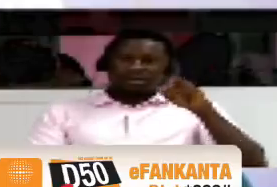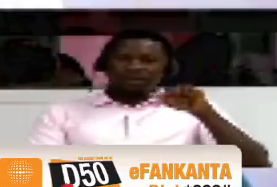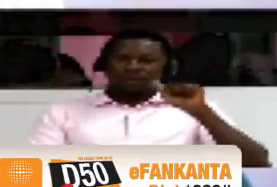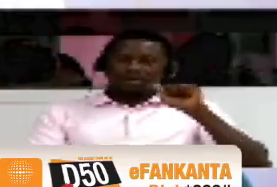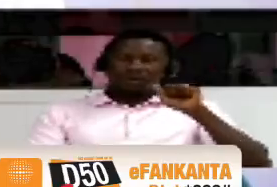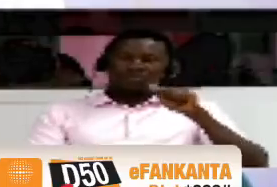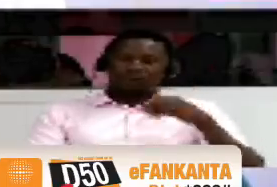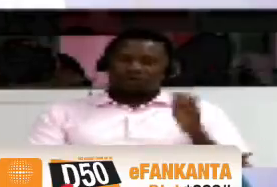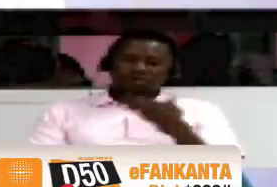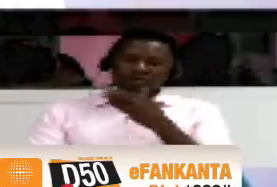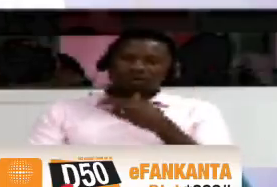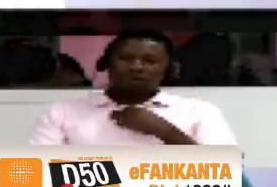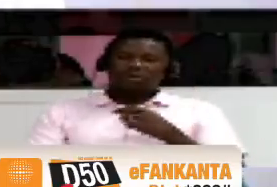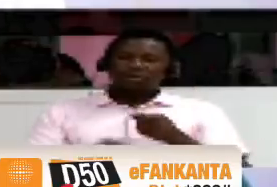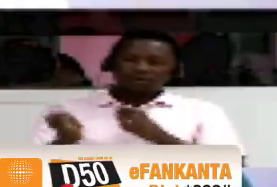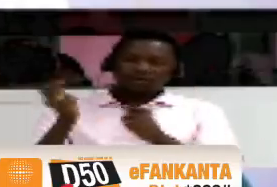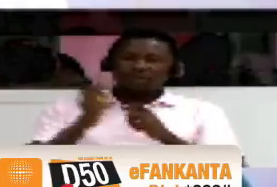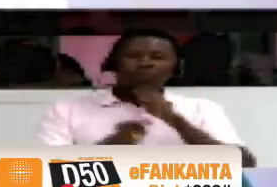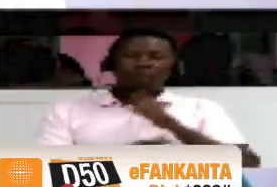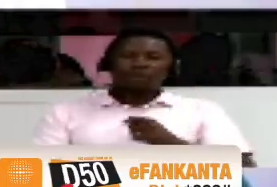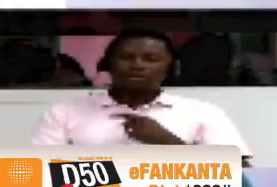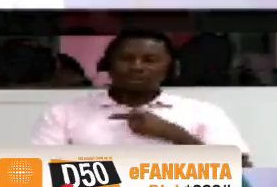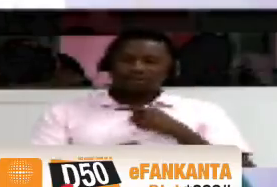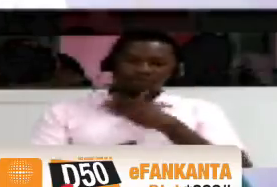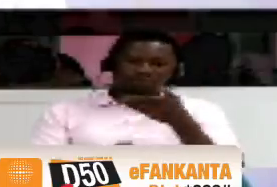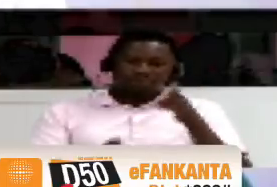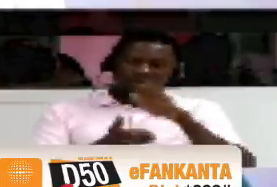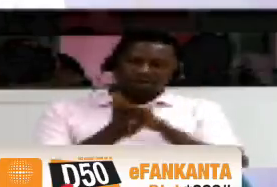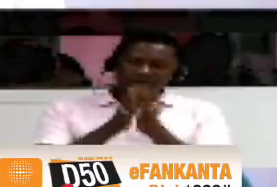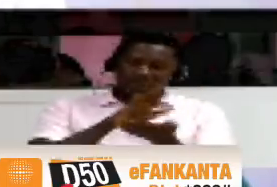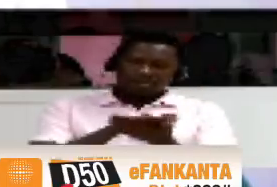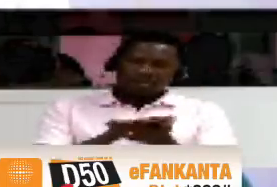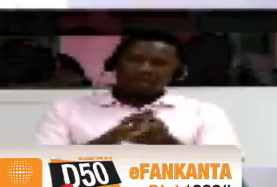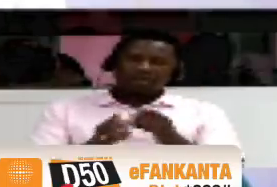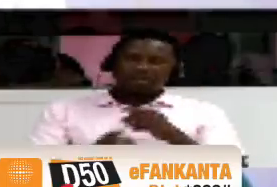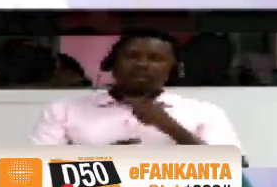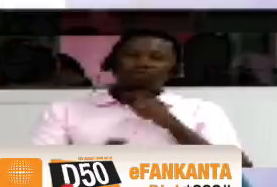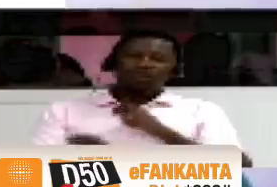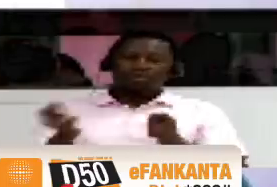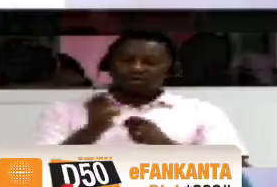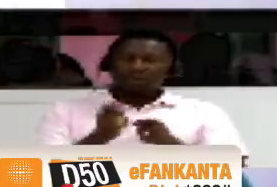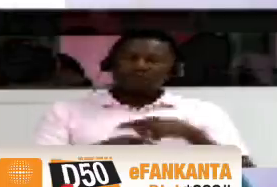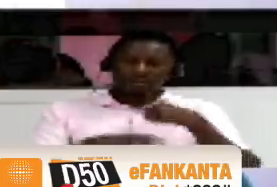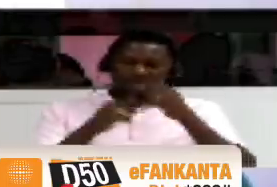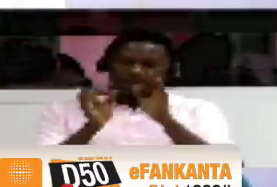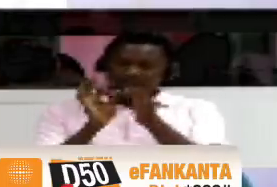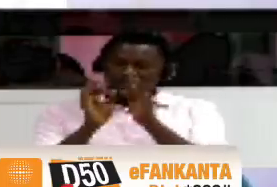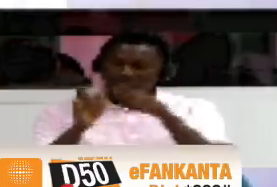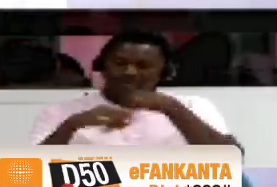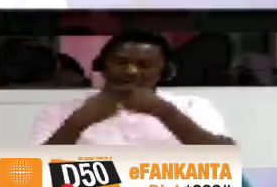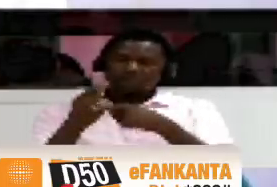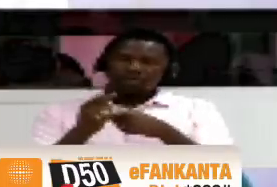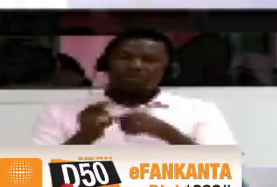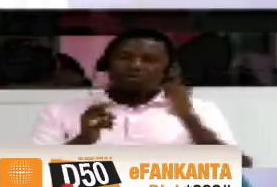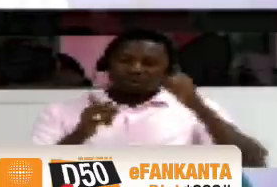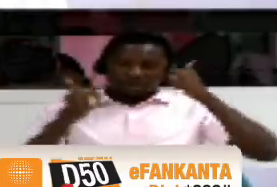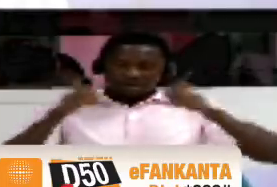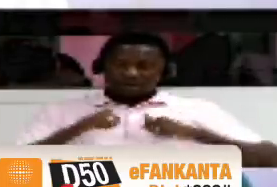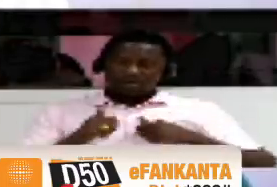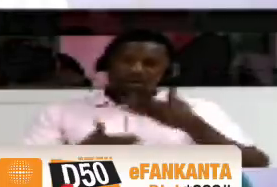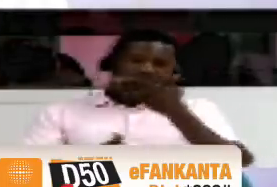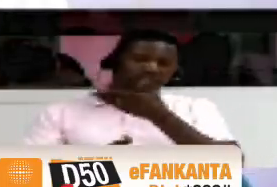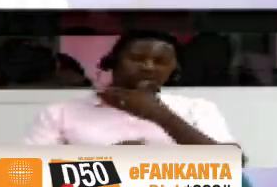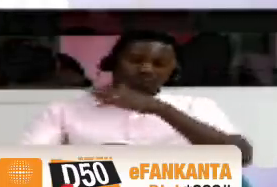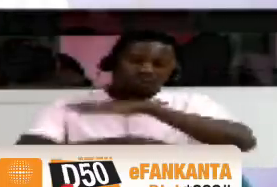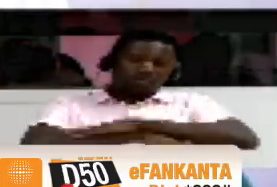market, found him there, and then the fire officer told him about the incident that had happened at the school,